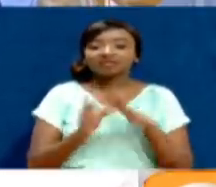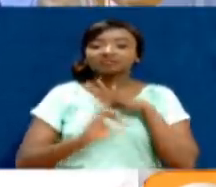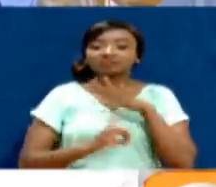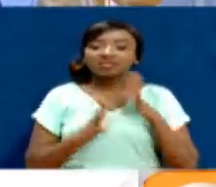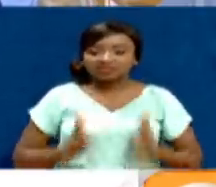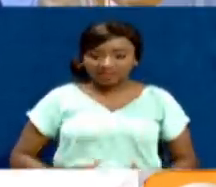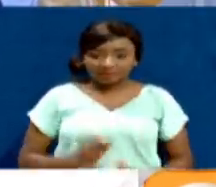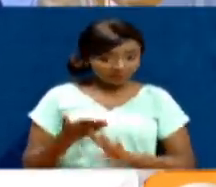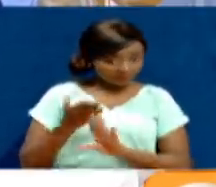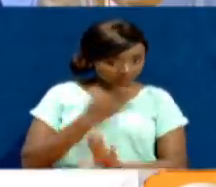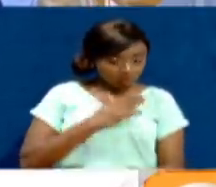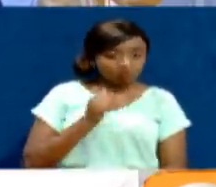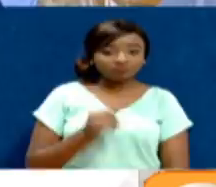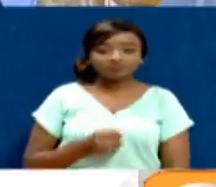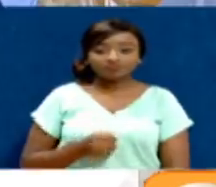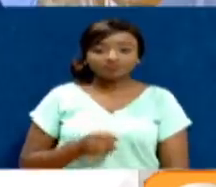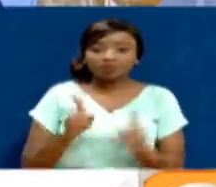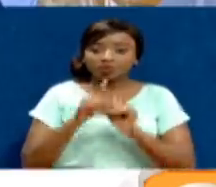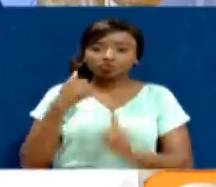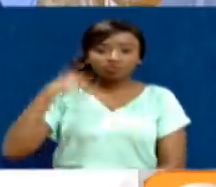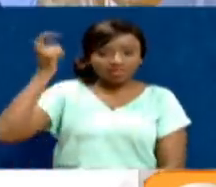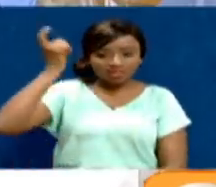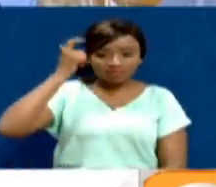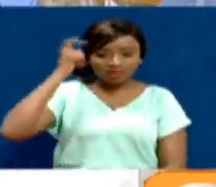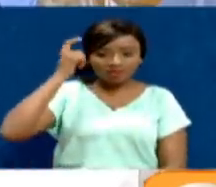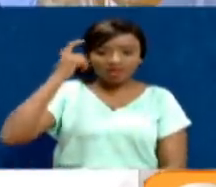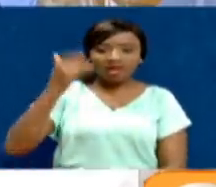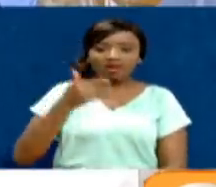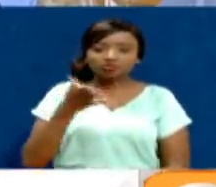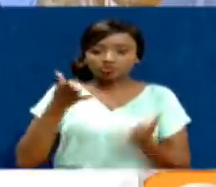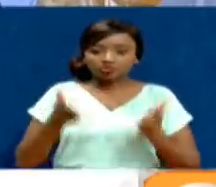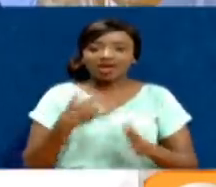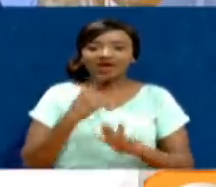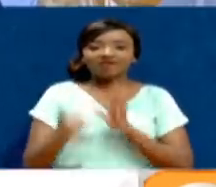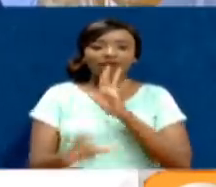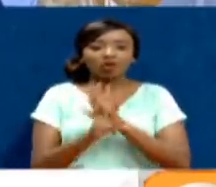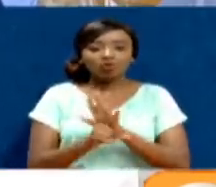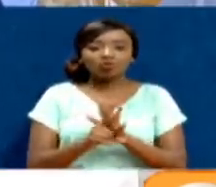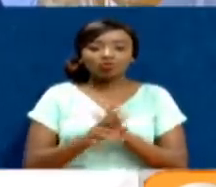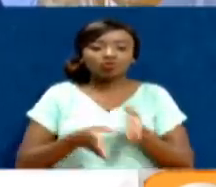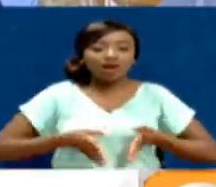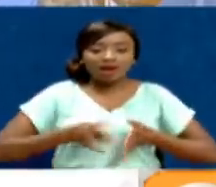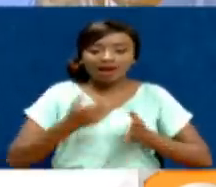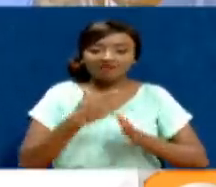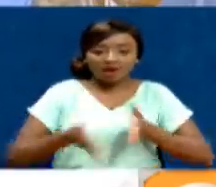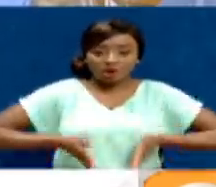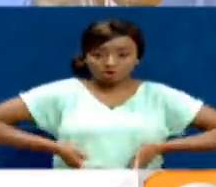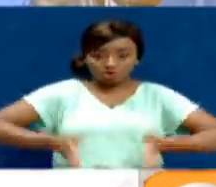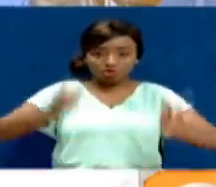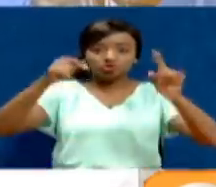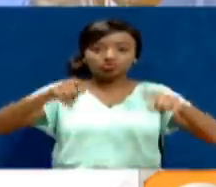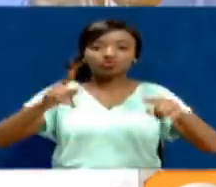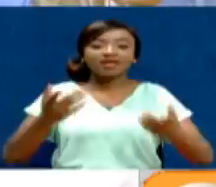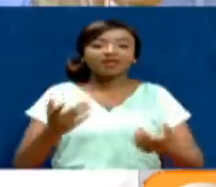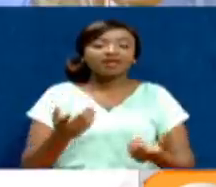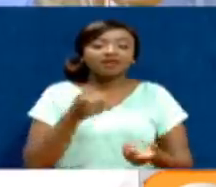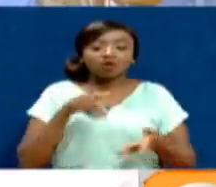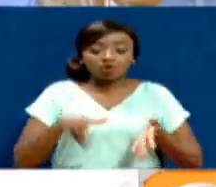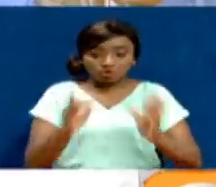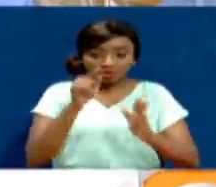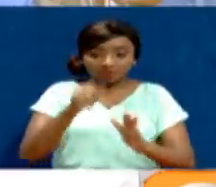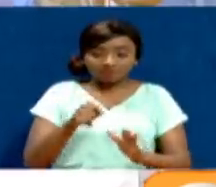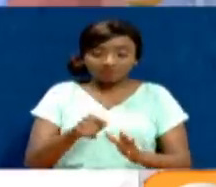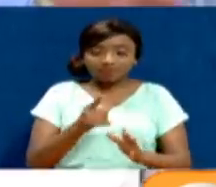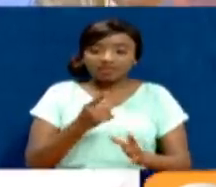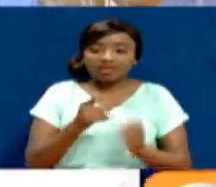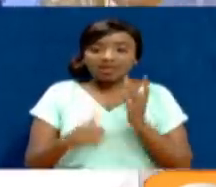Minister by then. And I remember we have a road today, which is called Sonko Road. By then, I just had a small budget from